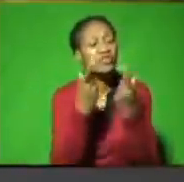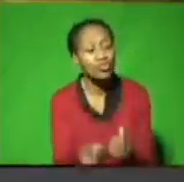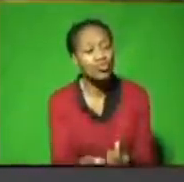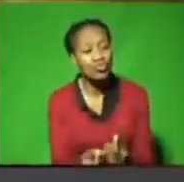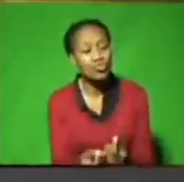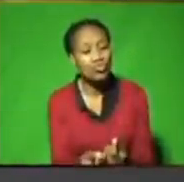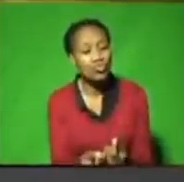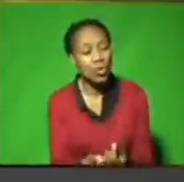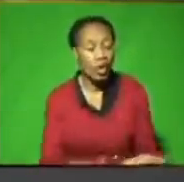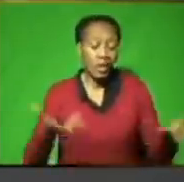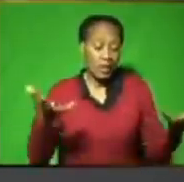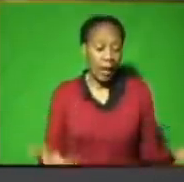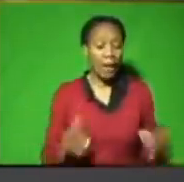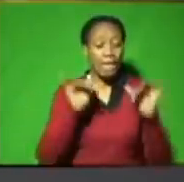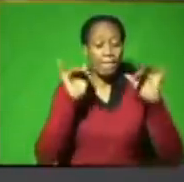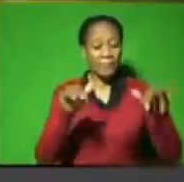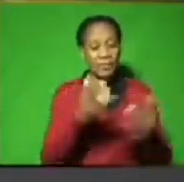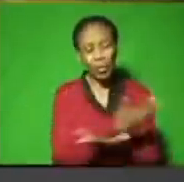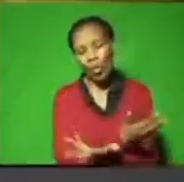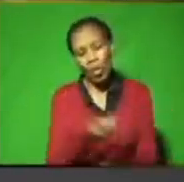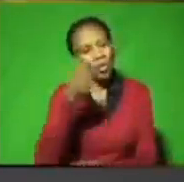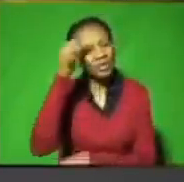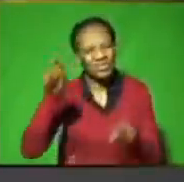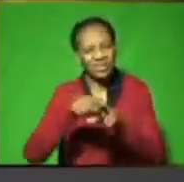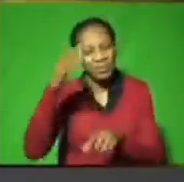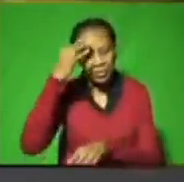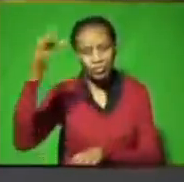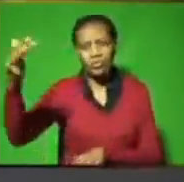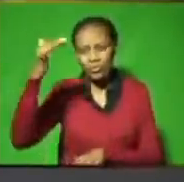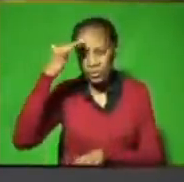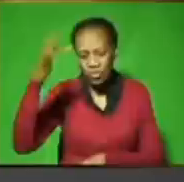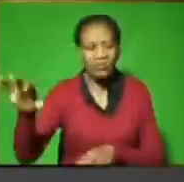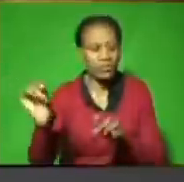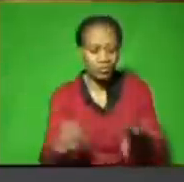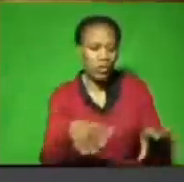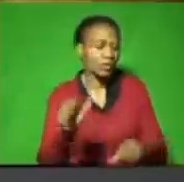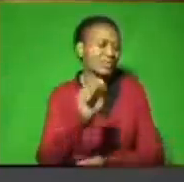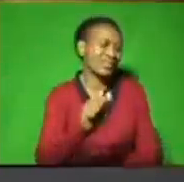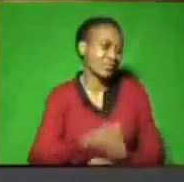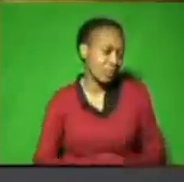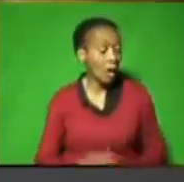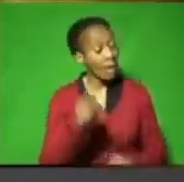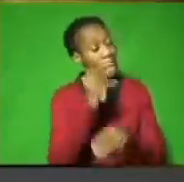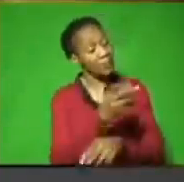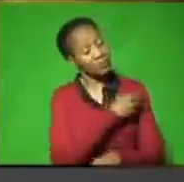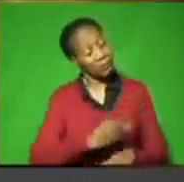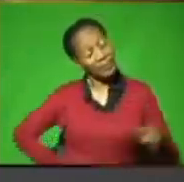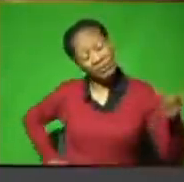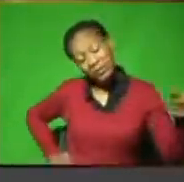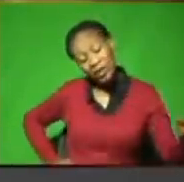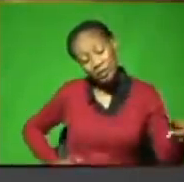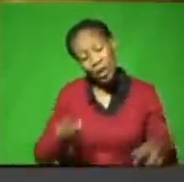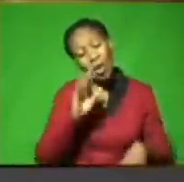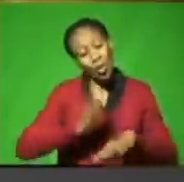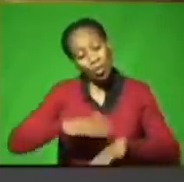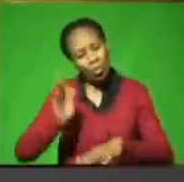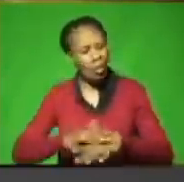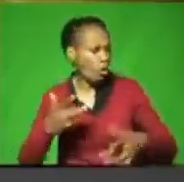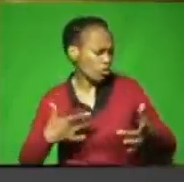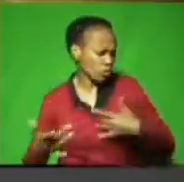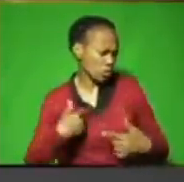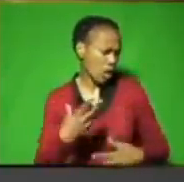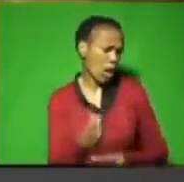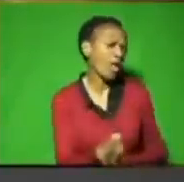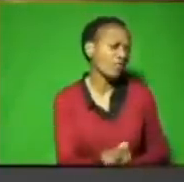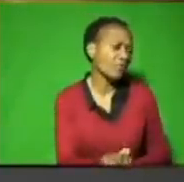mind, these people are imagining their daily struggles. Mr. President, what is even more concerning